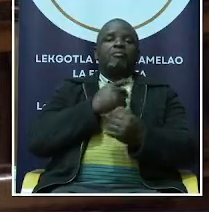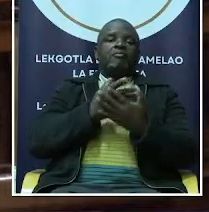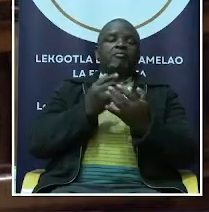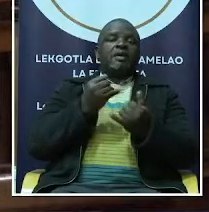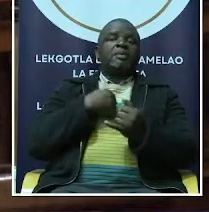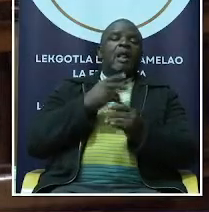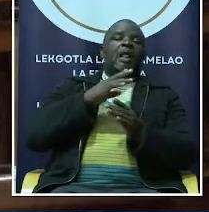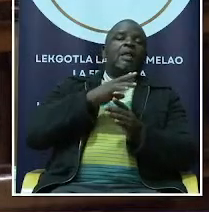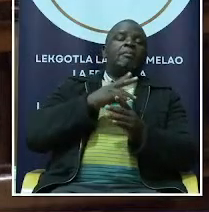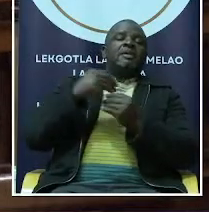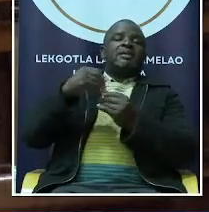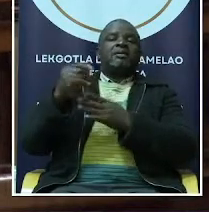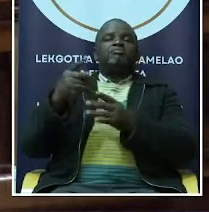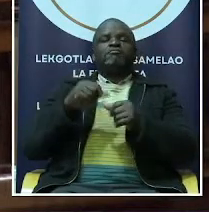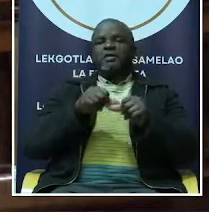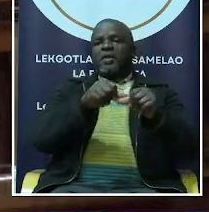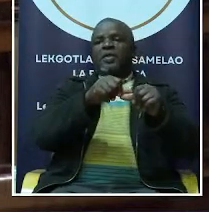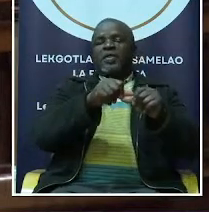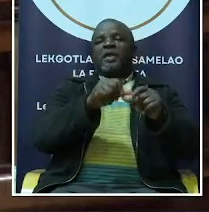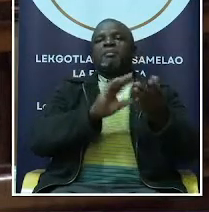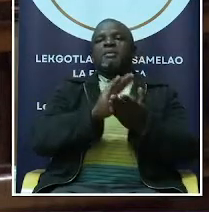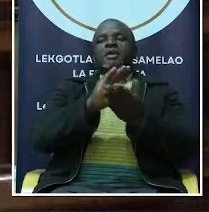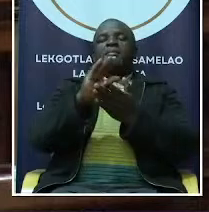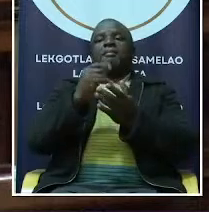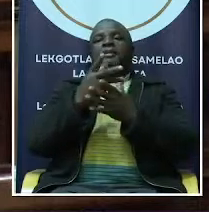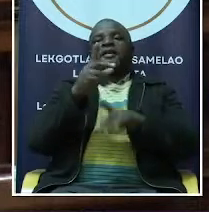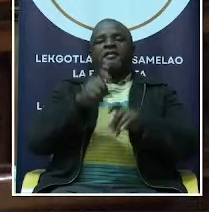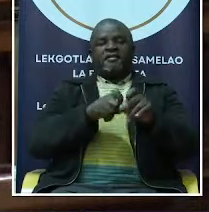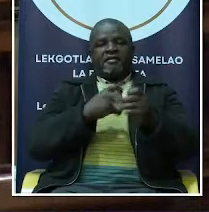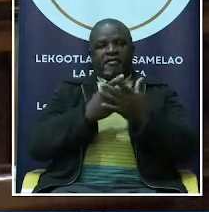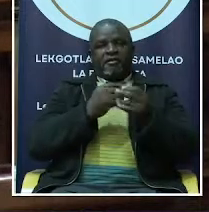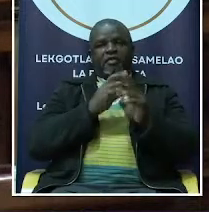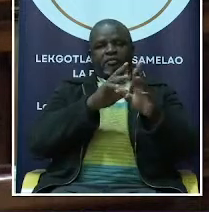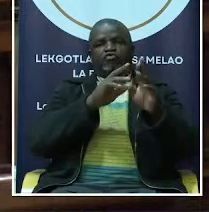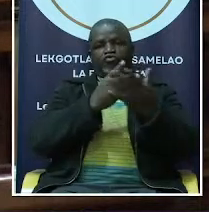business continue to get funding, but they do not deliver on what they are supposed to.